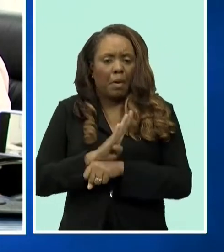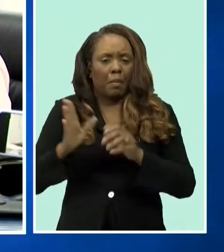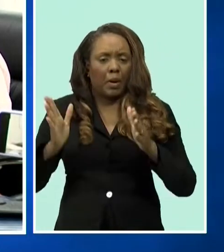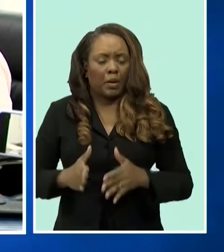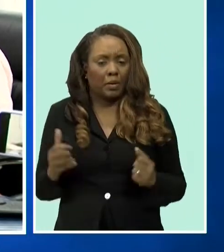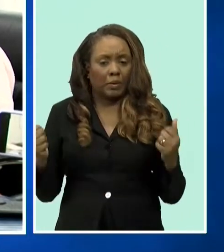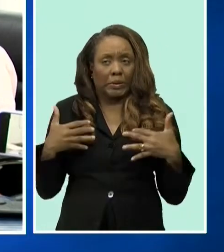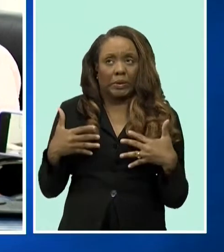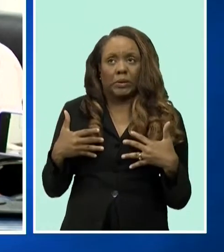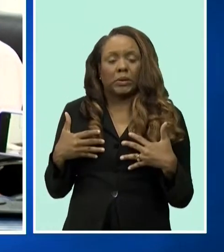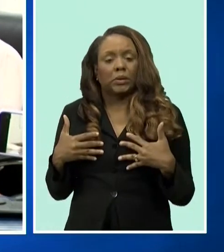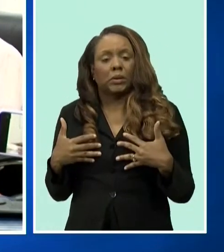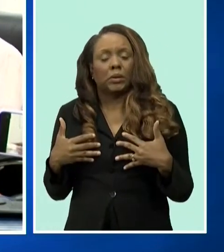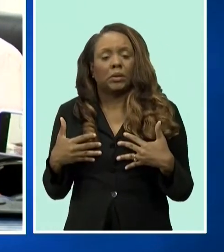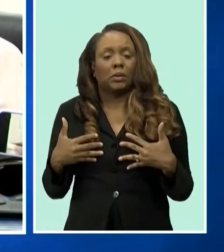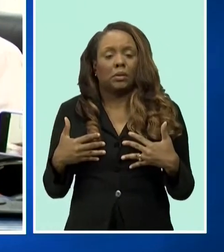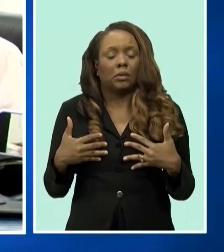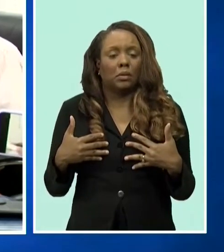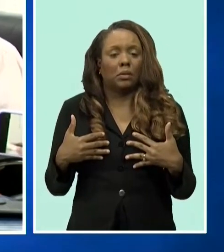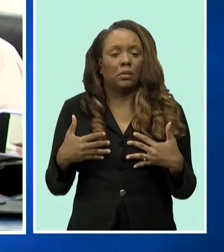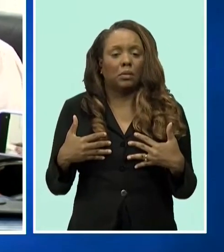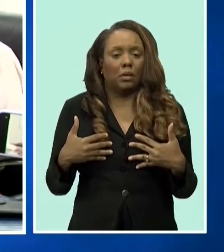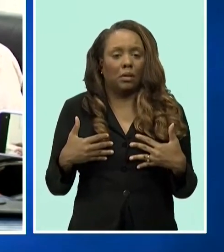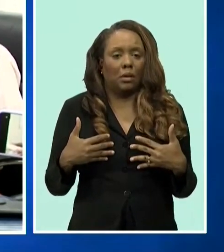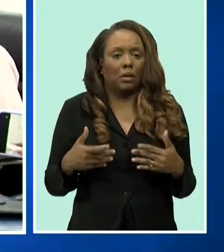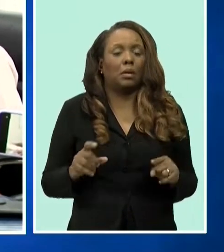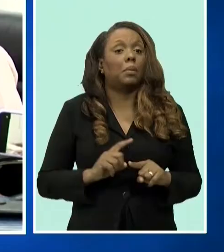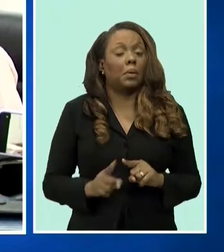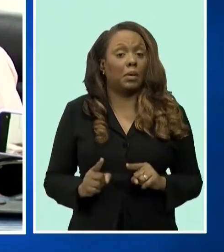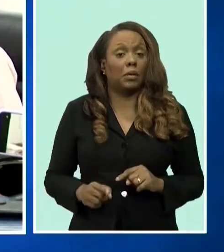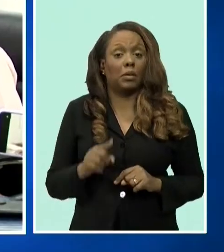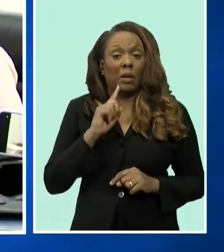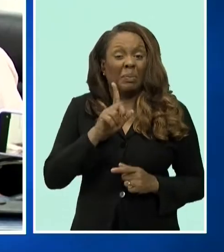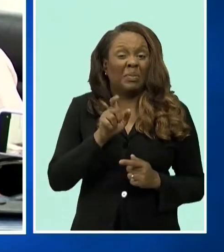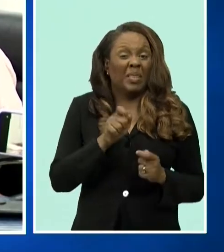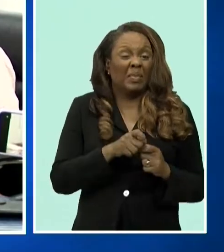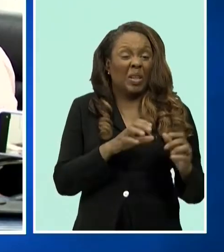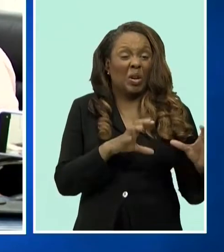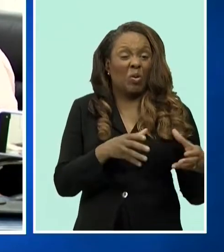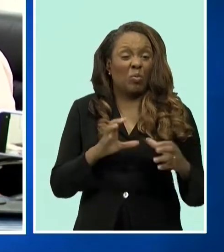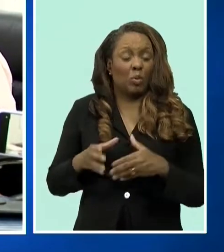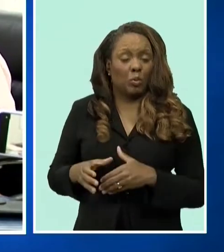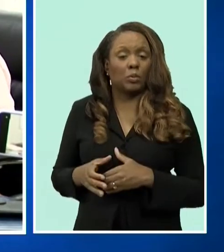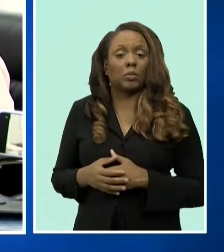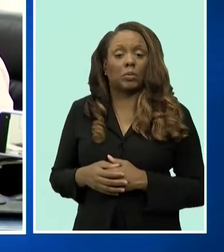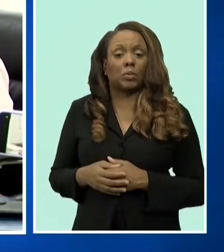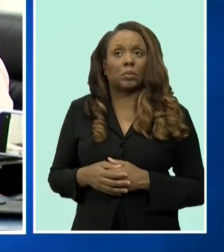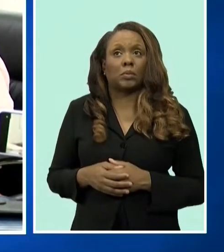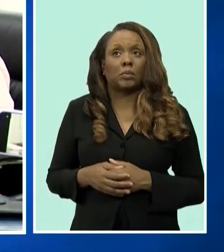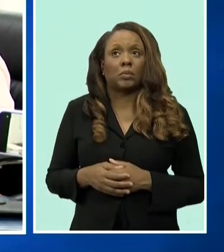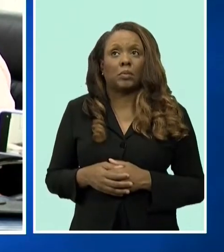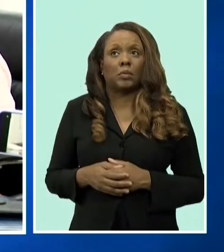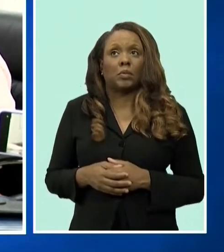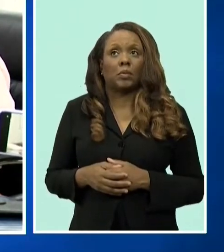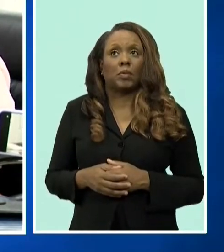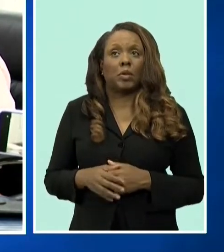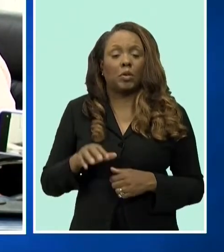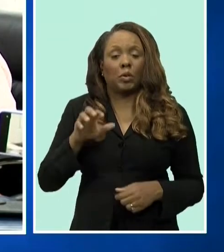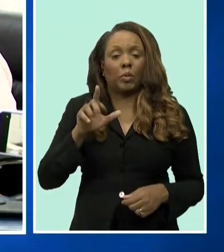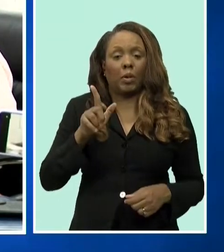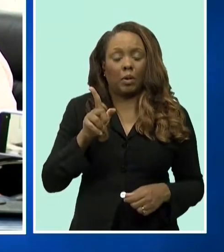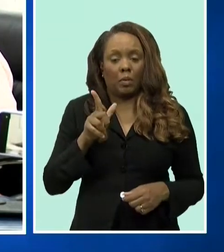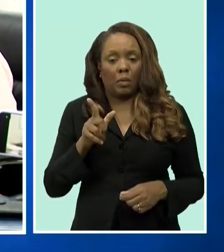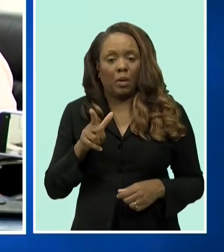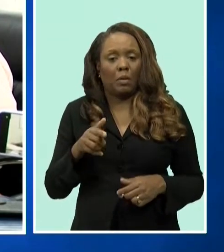assure Barbadians that it is more or less confined with that particular group, with the 21 gun-related murders amongst that